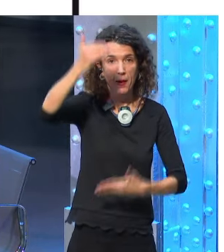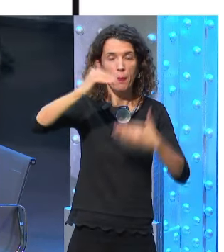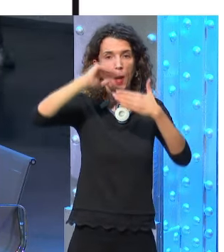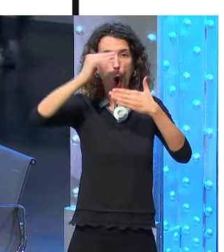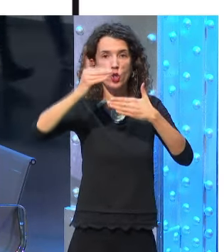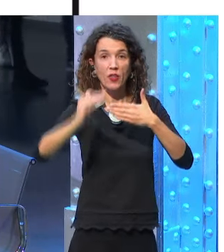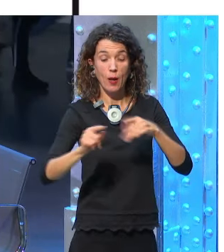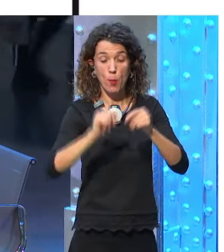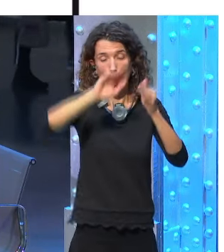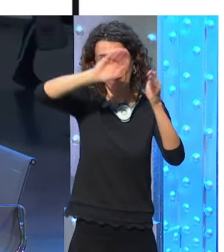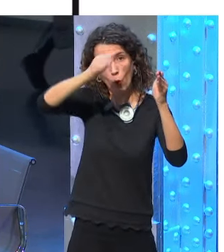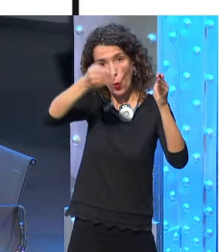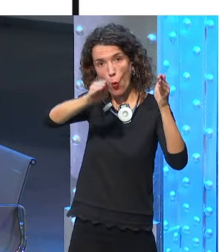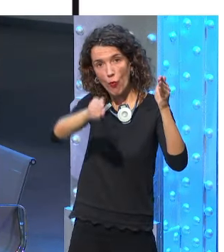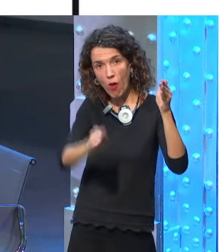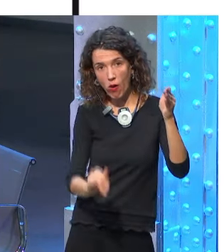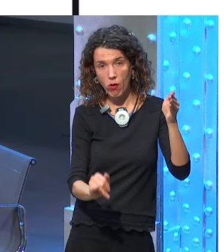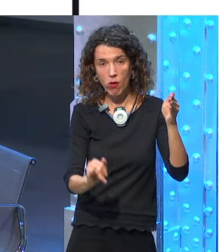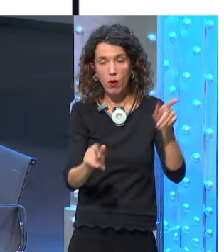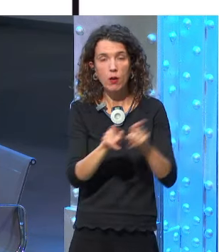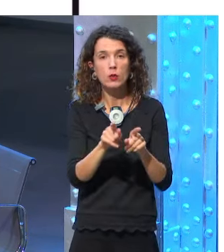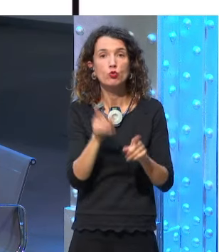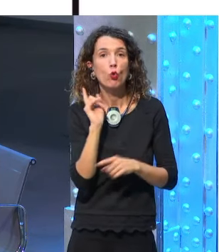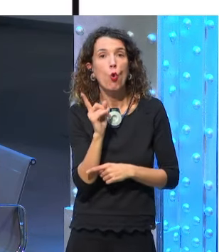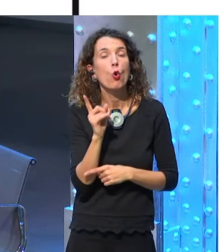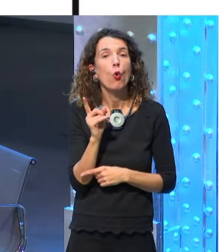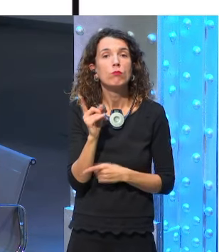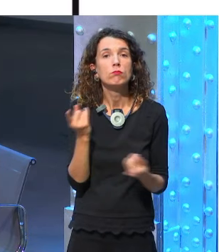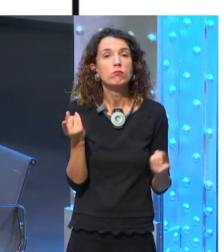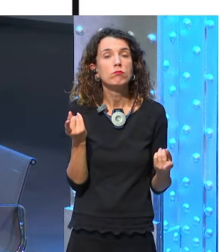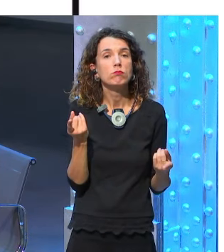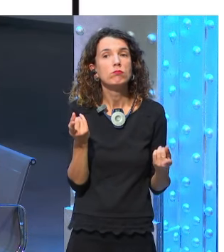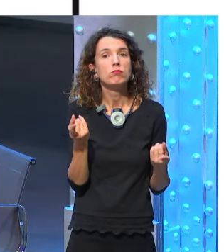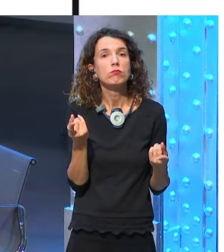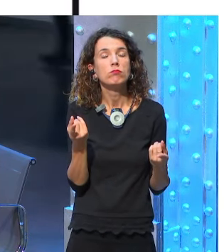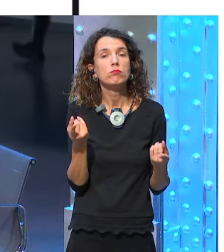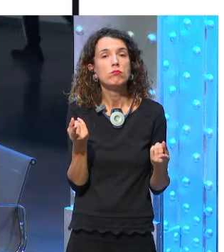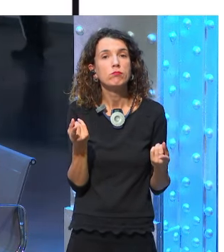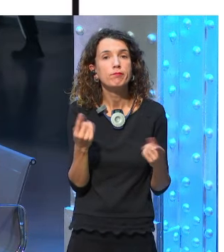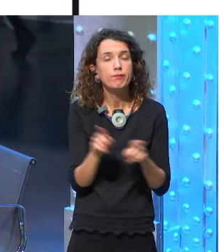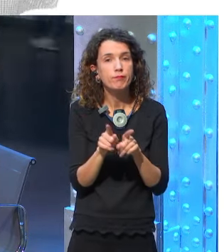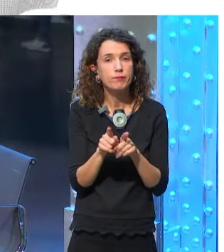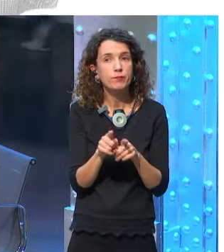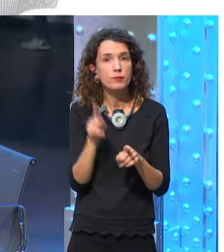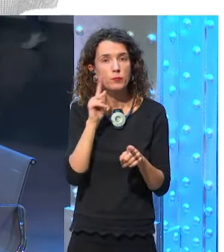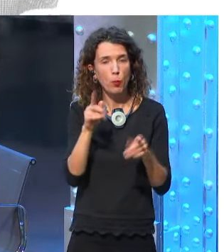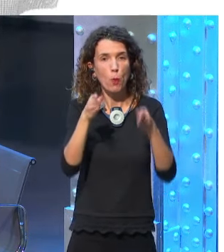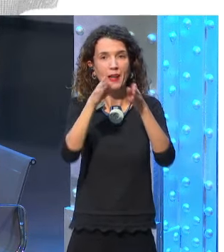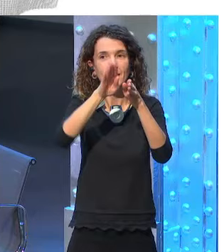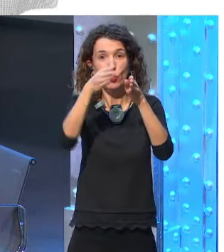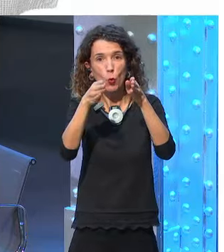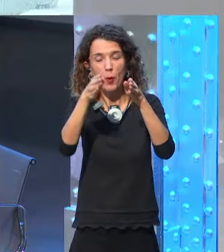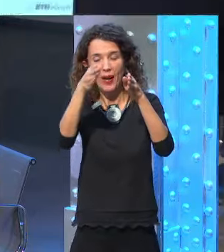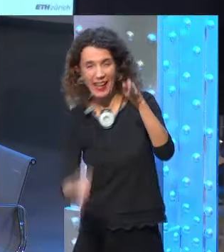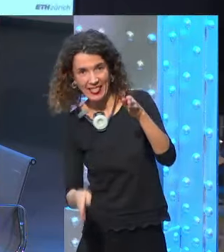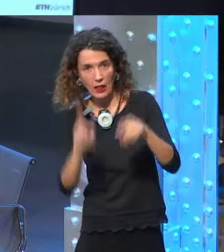curved, it just stayed curved, just straight up. Now, why did it do that? Well, this was a way